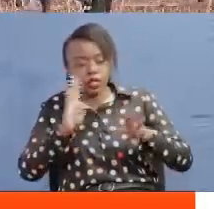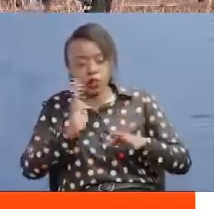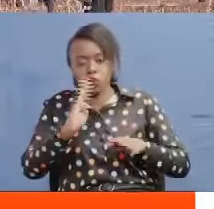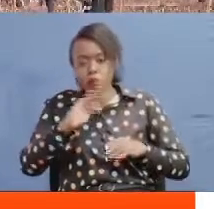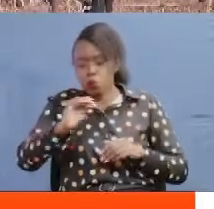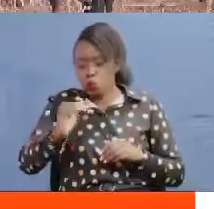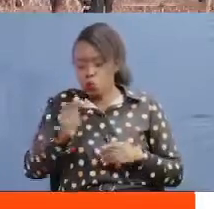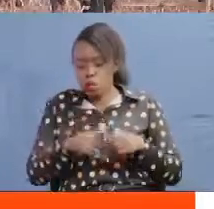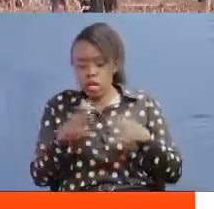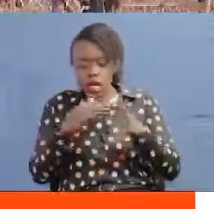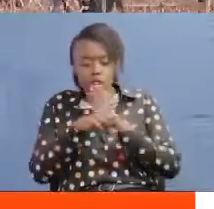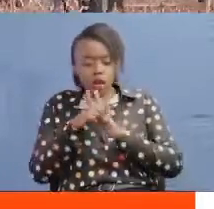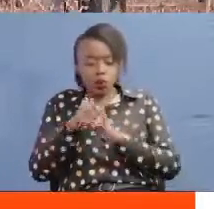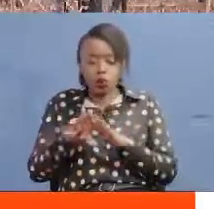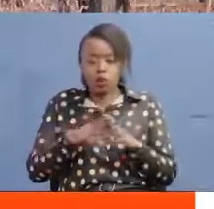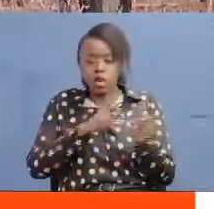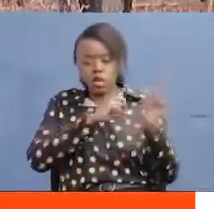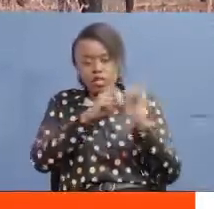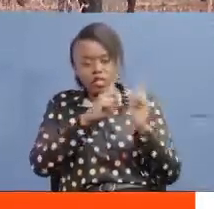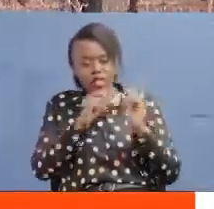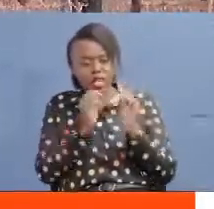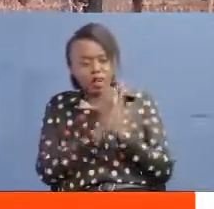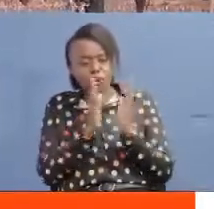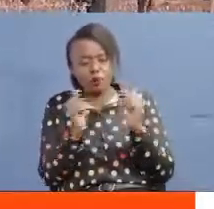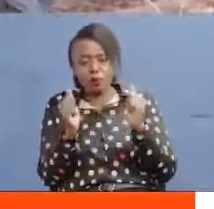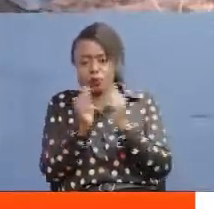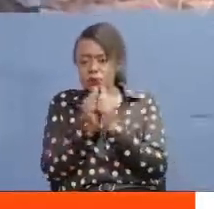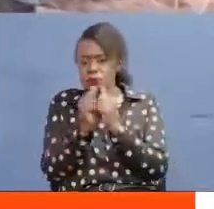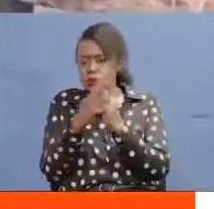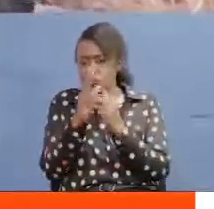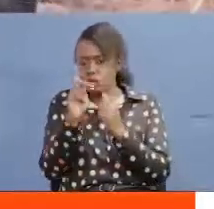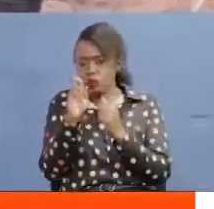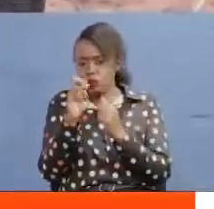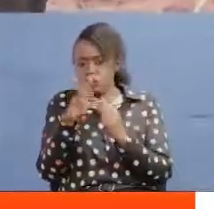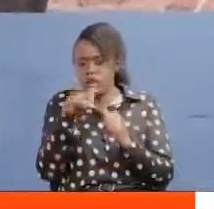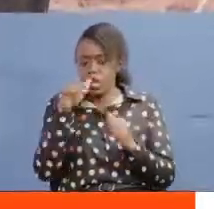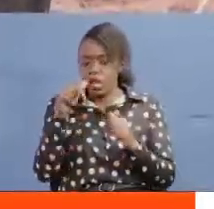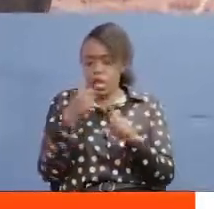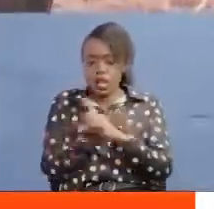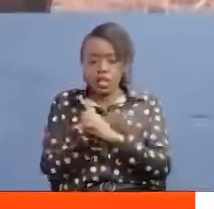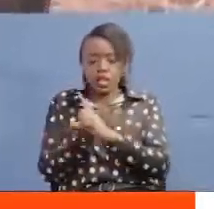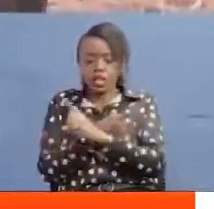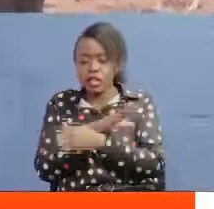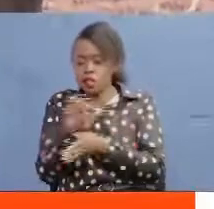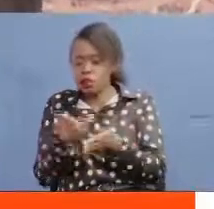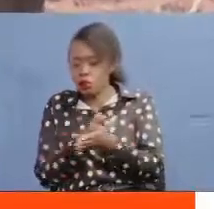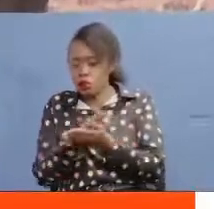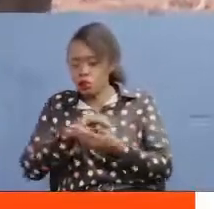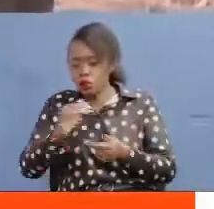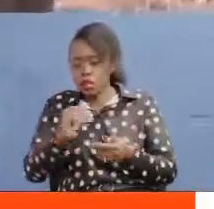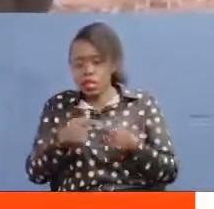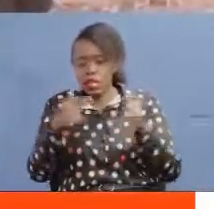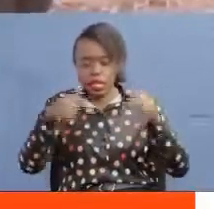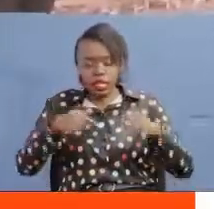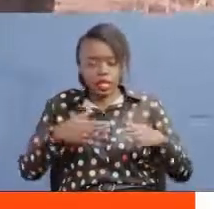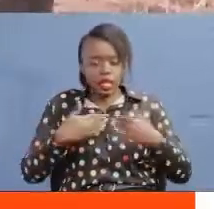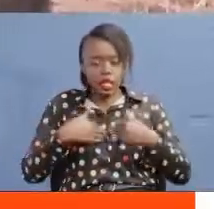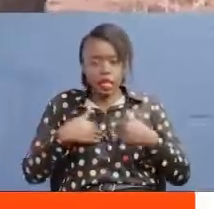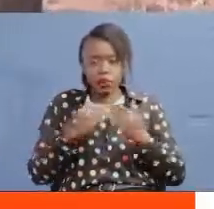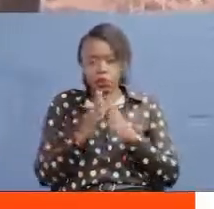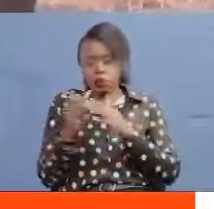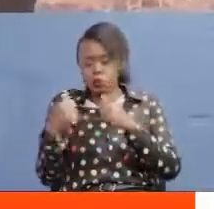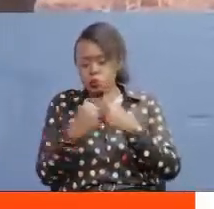County has forced pastoralists to travel over 10 kilometers seeking for pasture in different parts of the county. This has led to